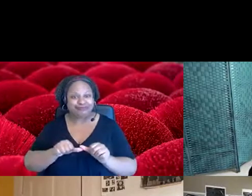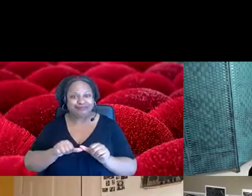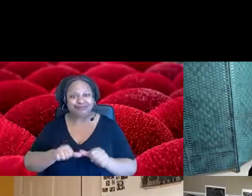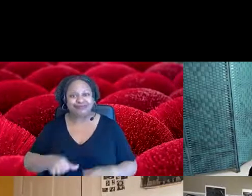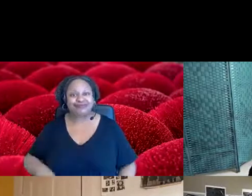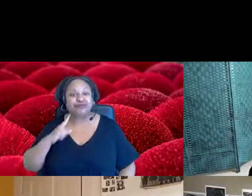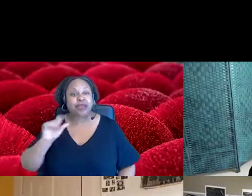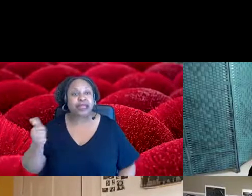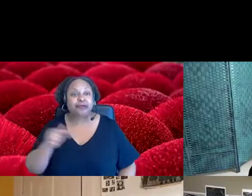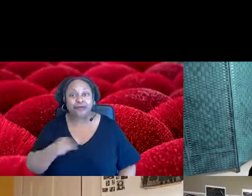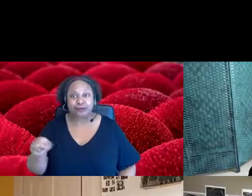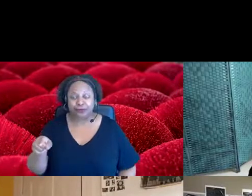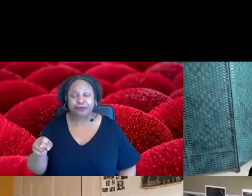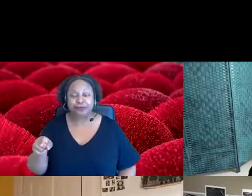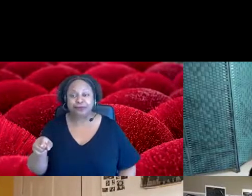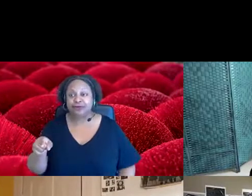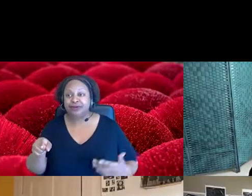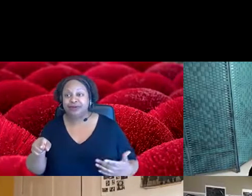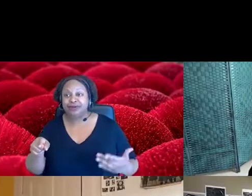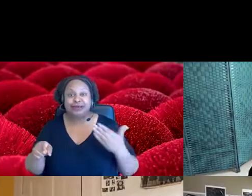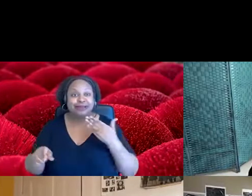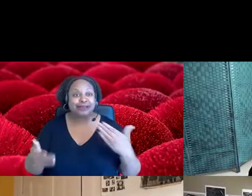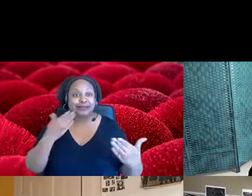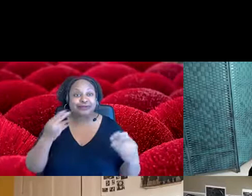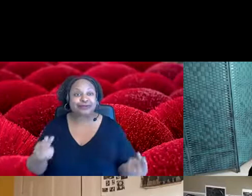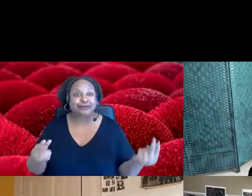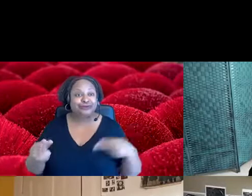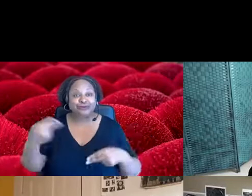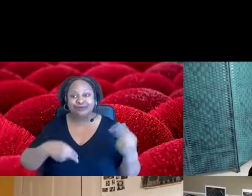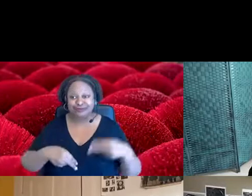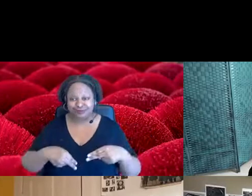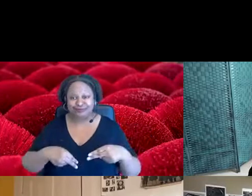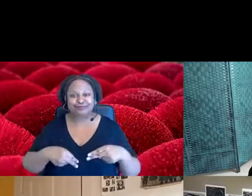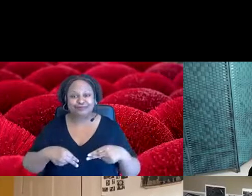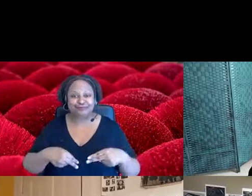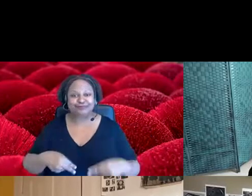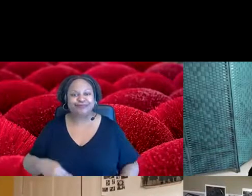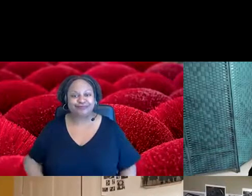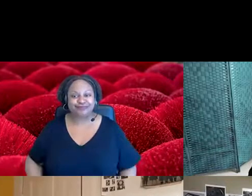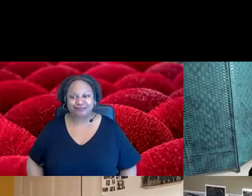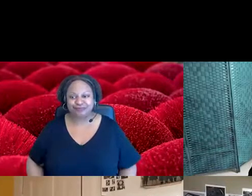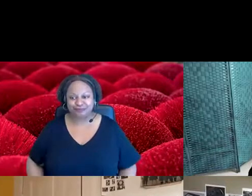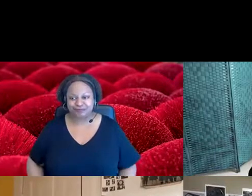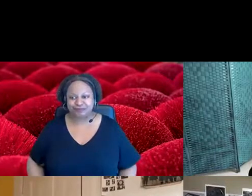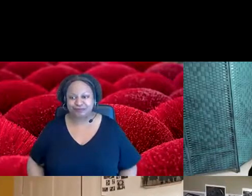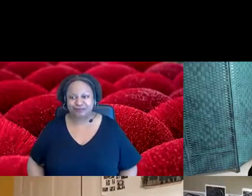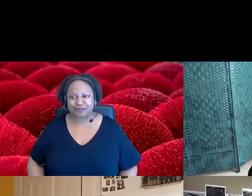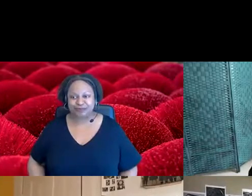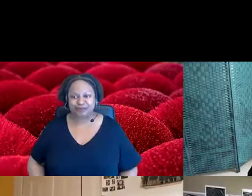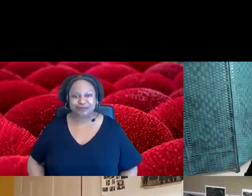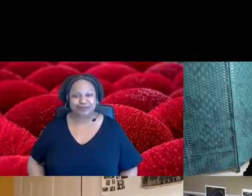For any of you out there, I want to thank you for coming and joining us. We're going to share